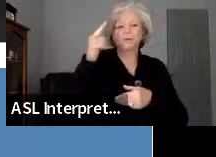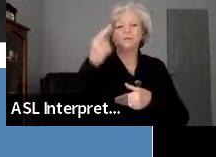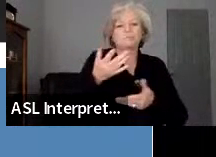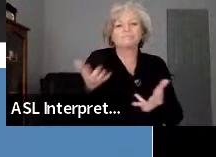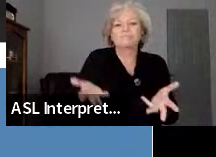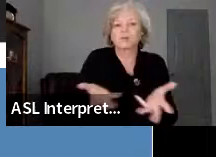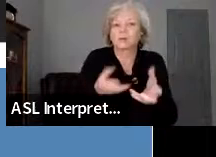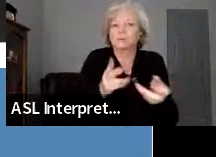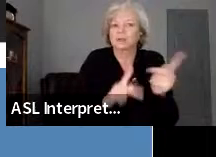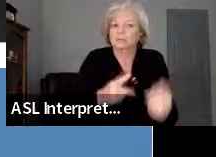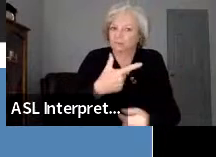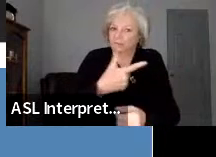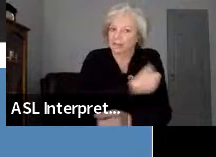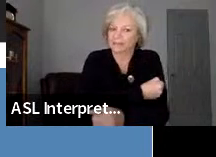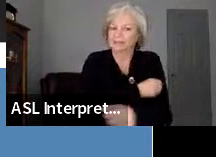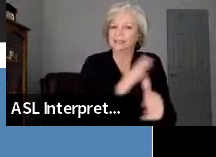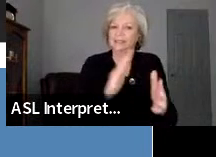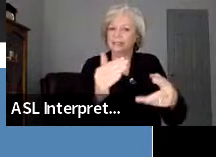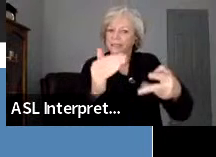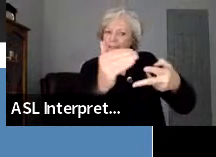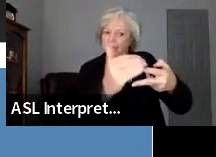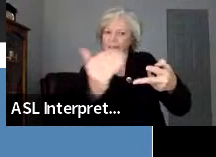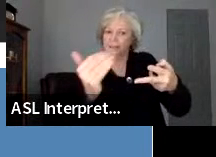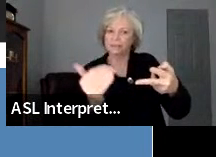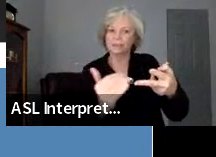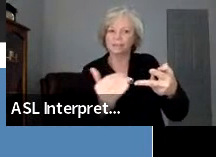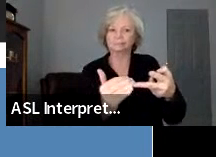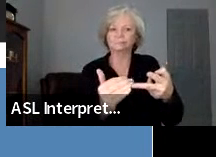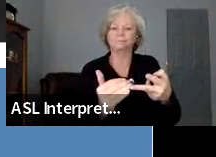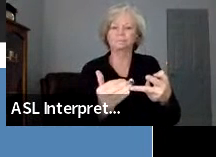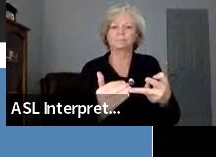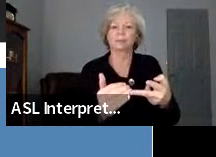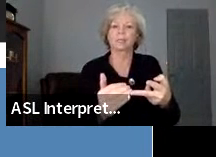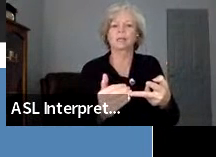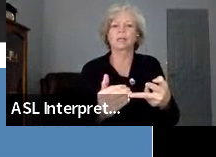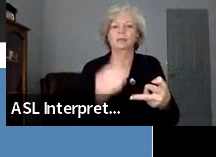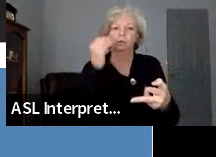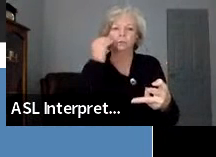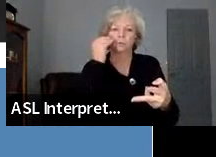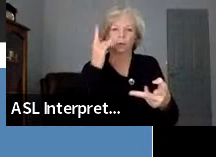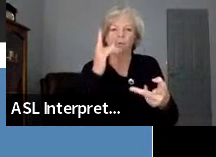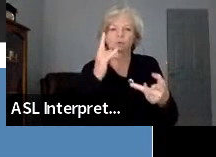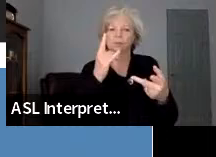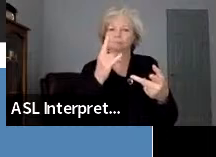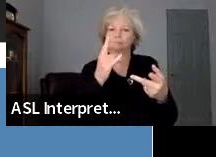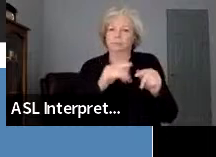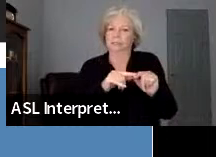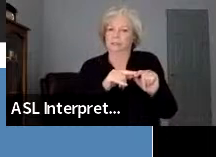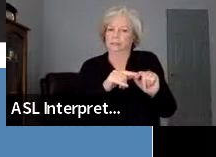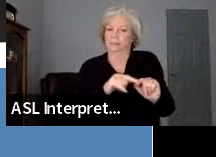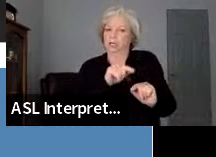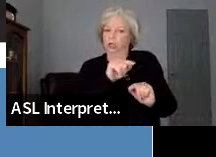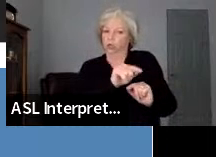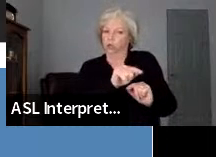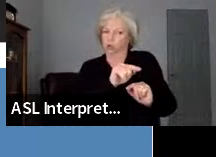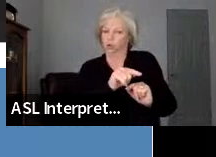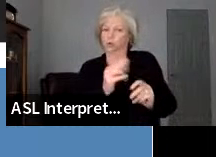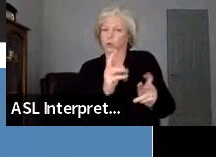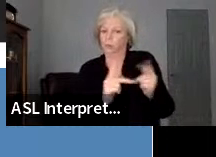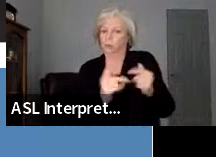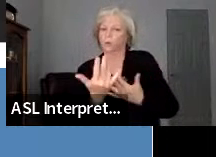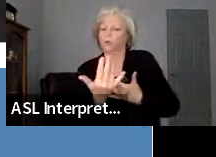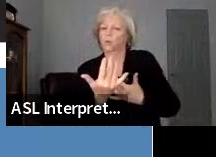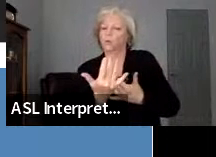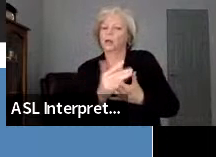get vaccinated. And you'll see that it's really about counting on you, people waiting for